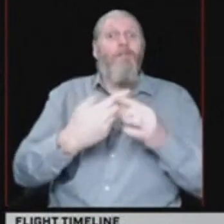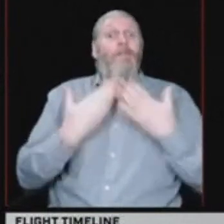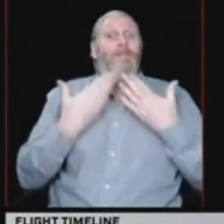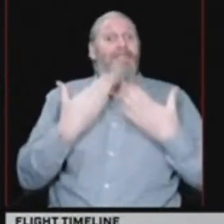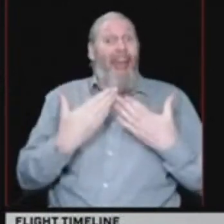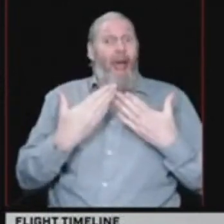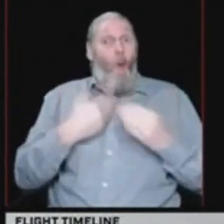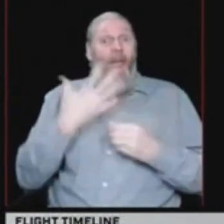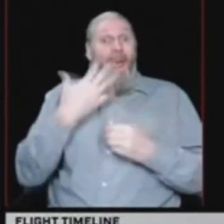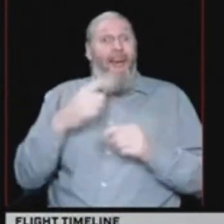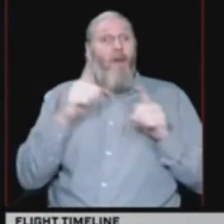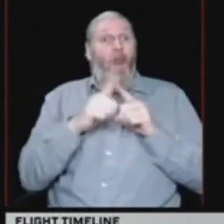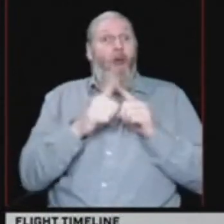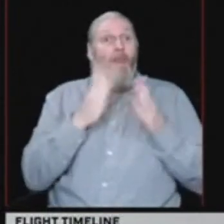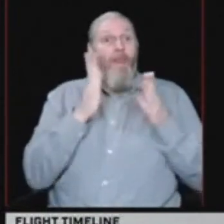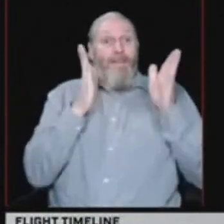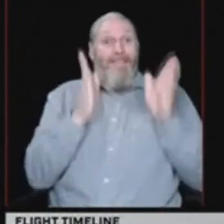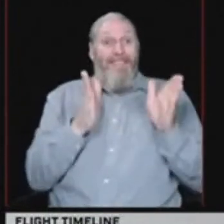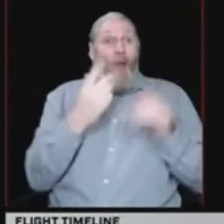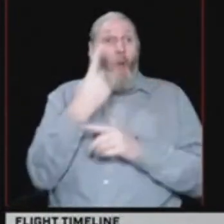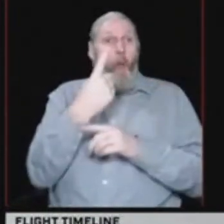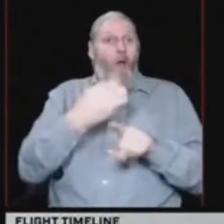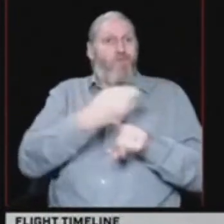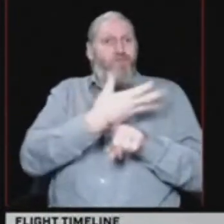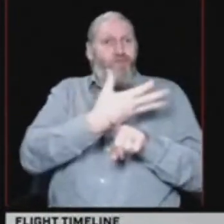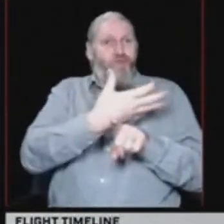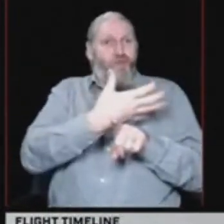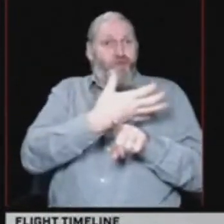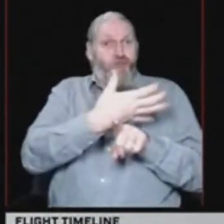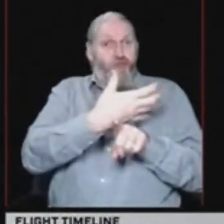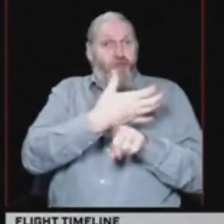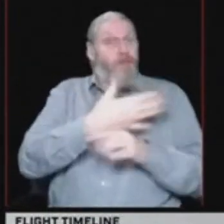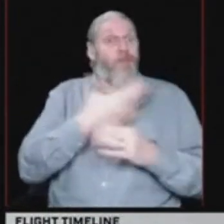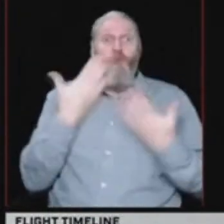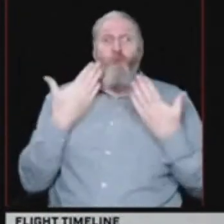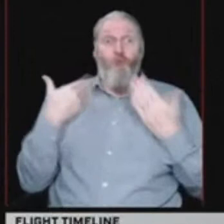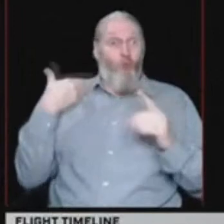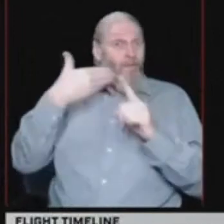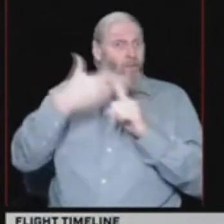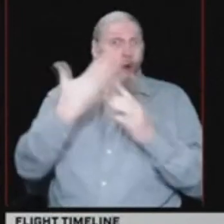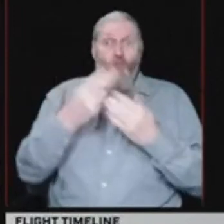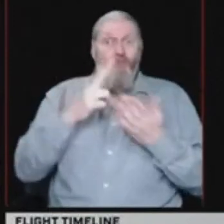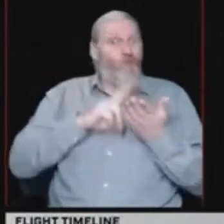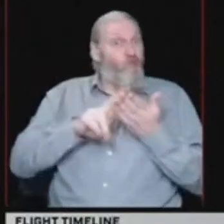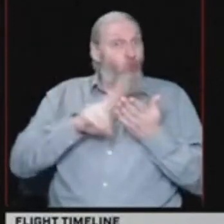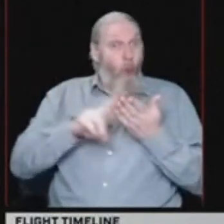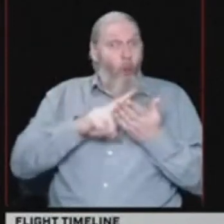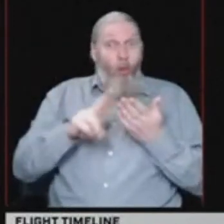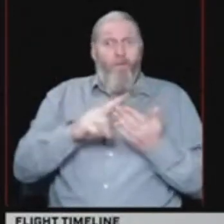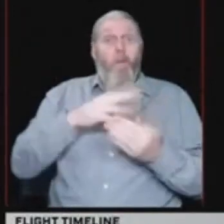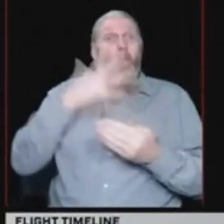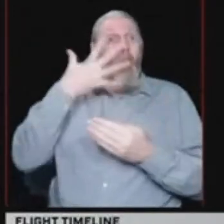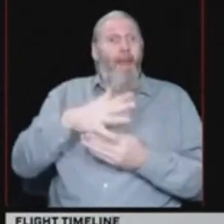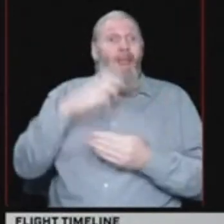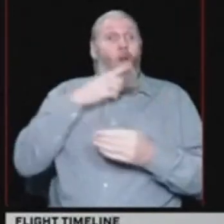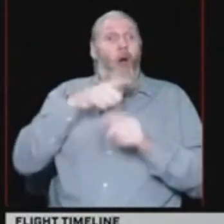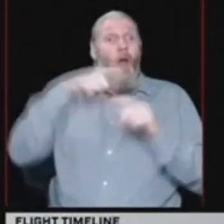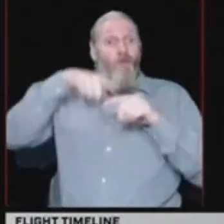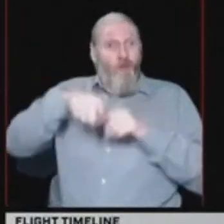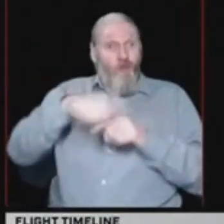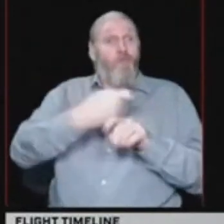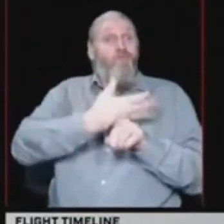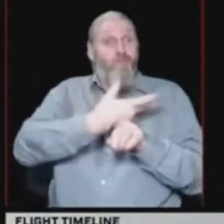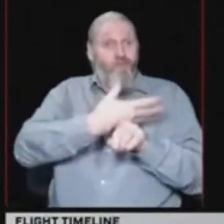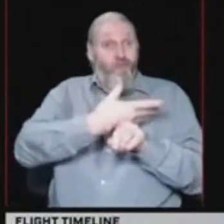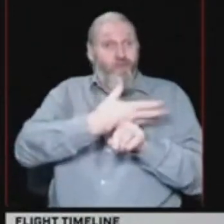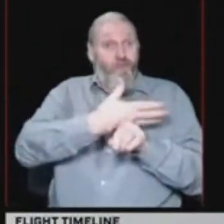our stage 1 burn. Everything is nominal so far. We've had our pitch up on the bottom, on the burn time Stage 1 that you throttle can down,